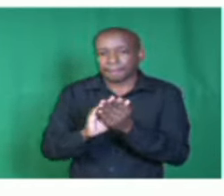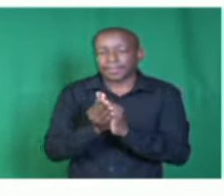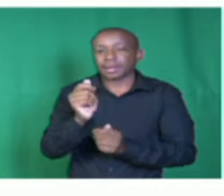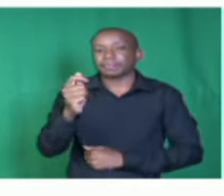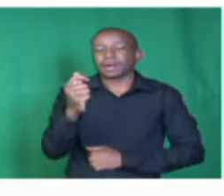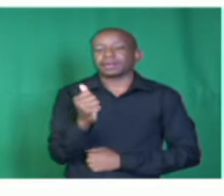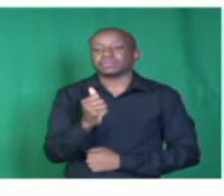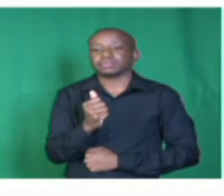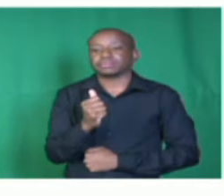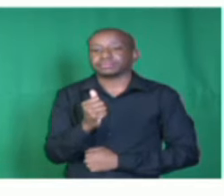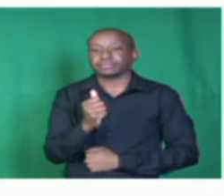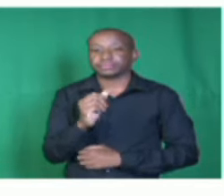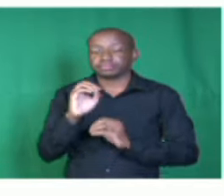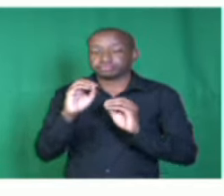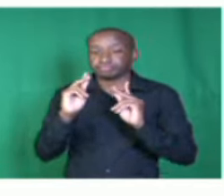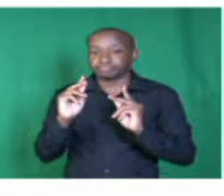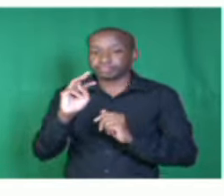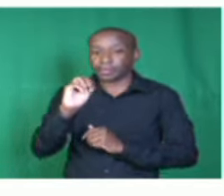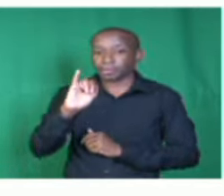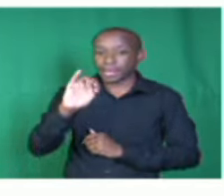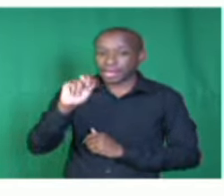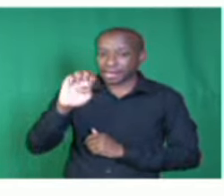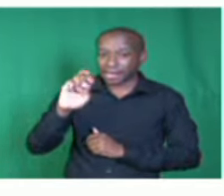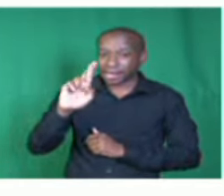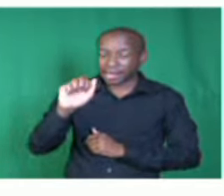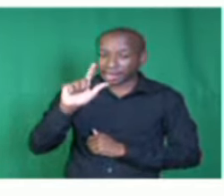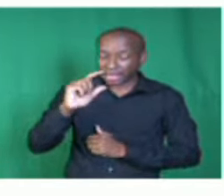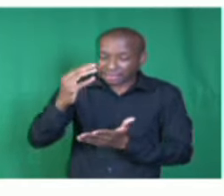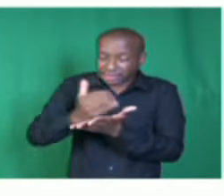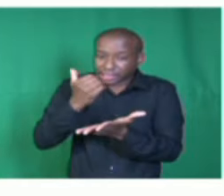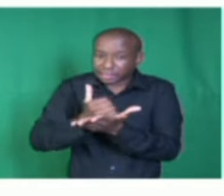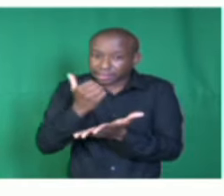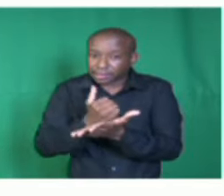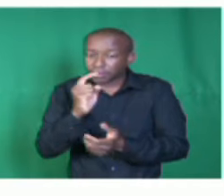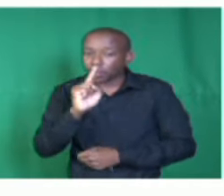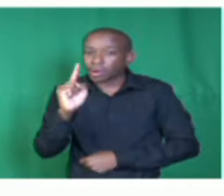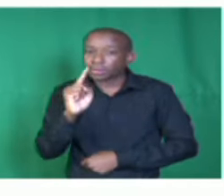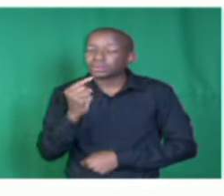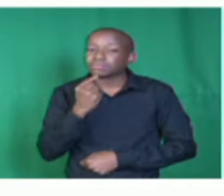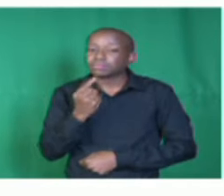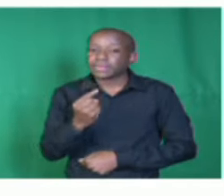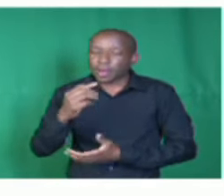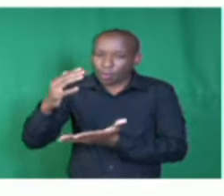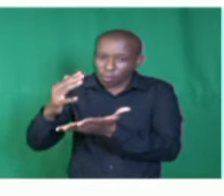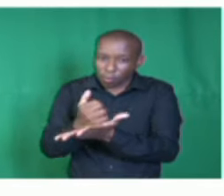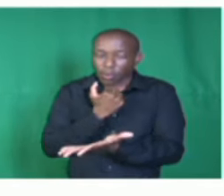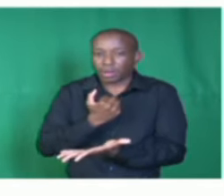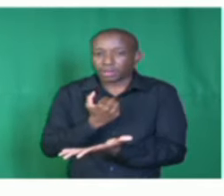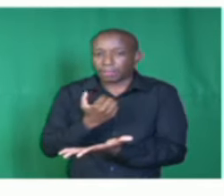The minerals that they wanted to take here, like I said before, they wanted to make